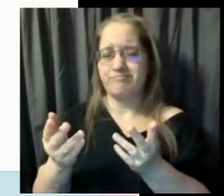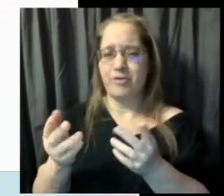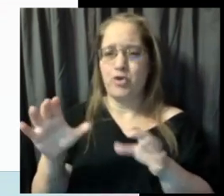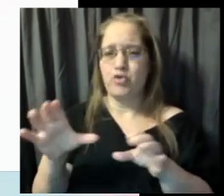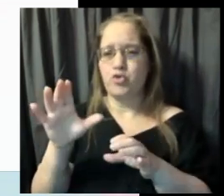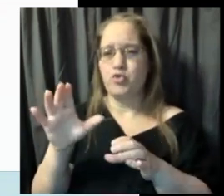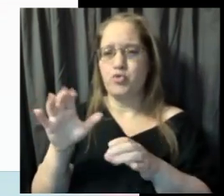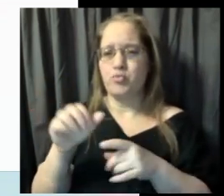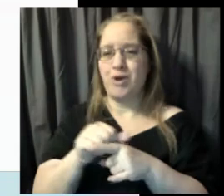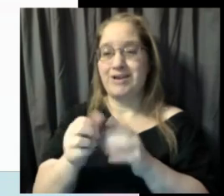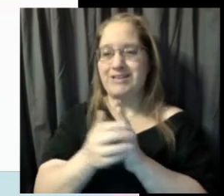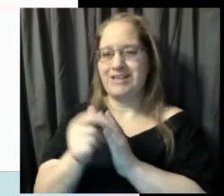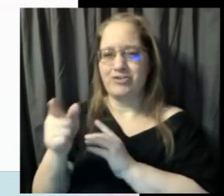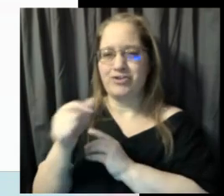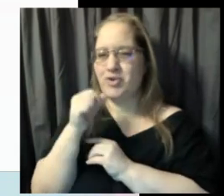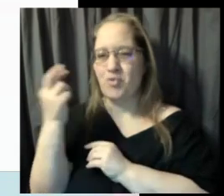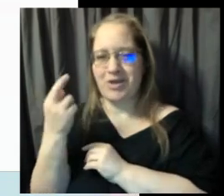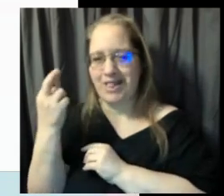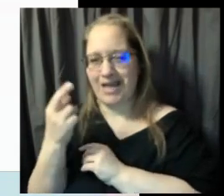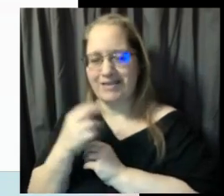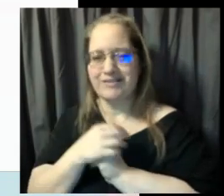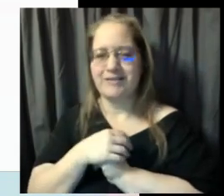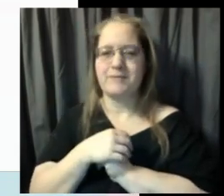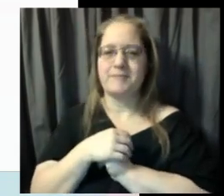her even knowing it. And in